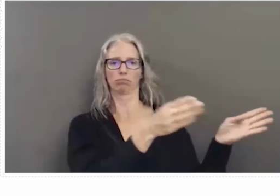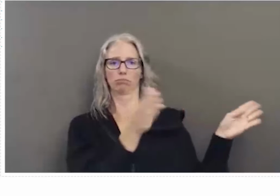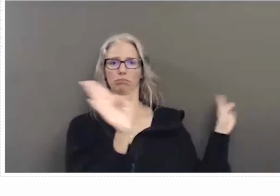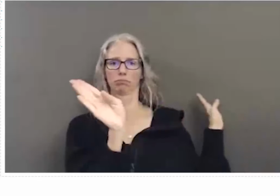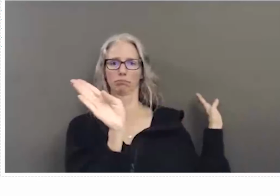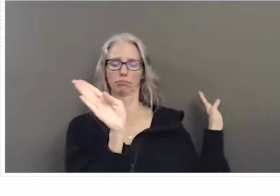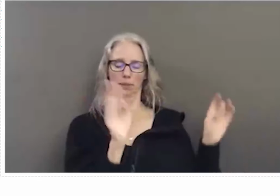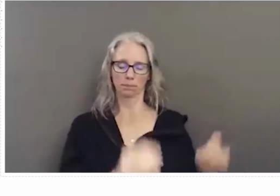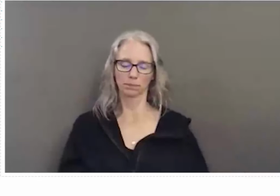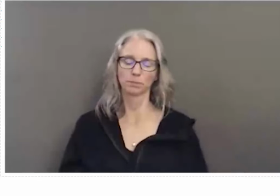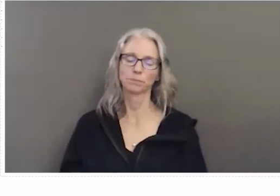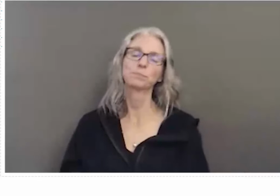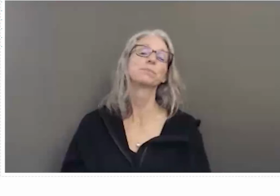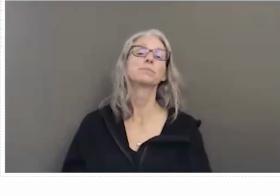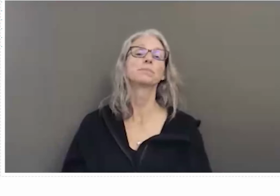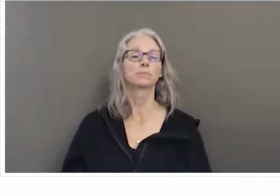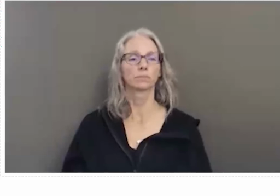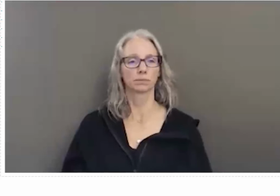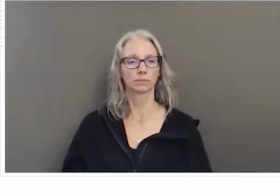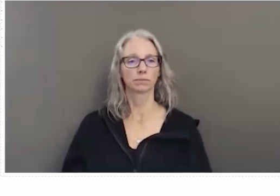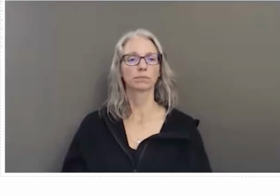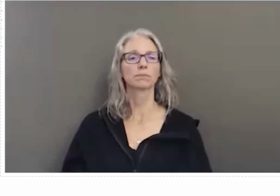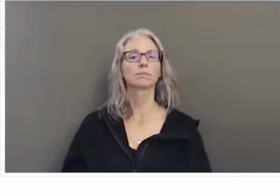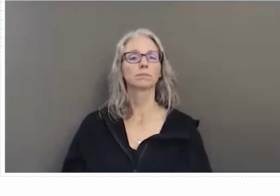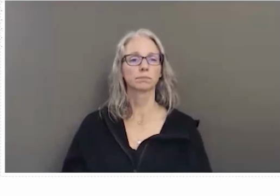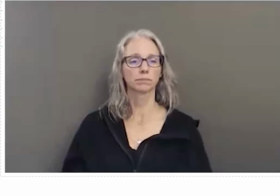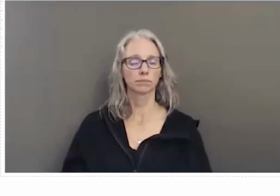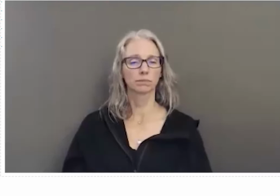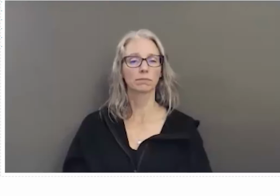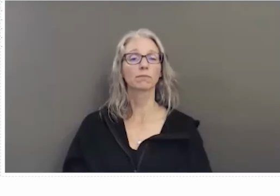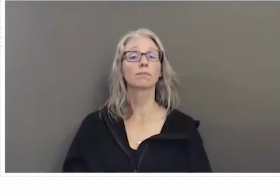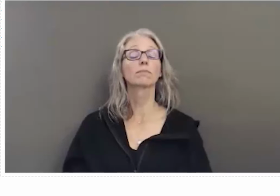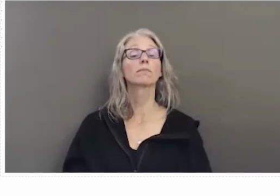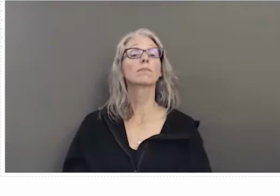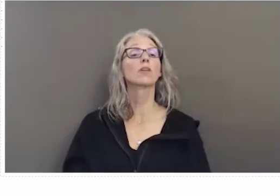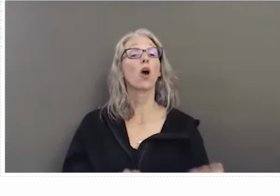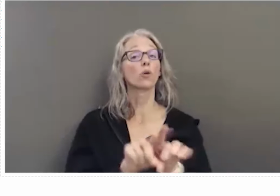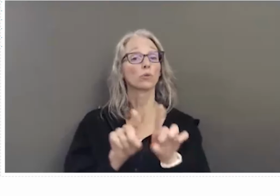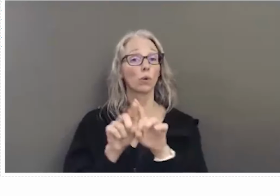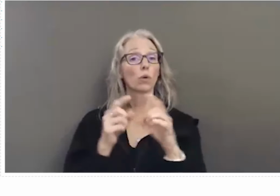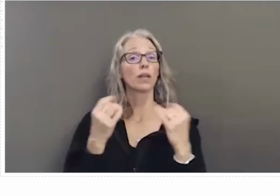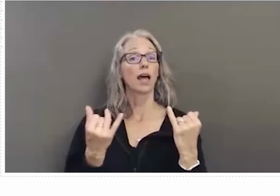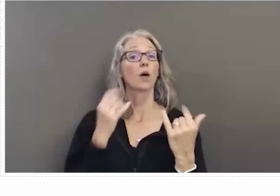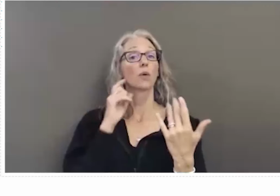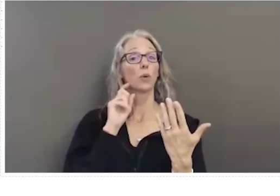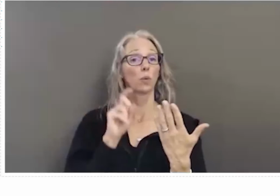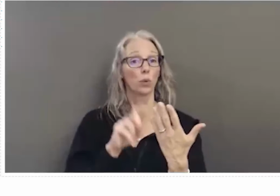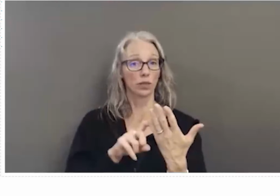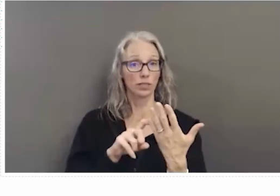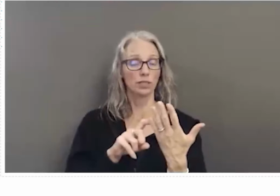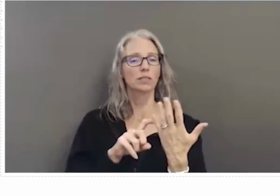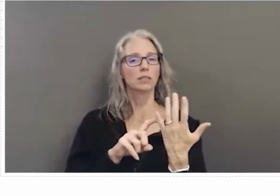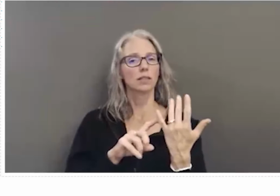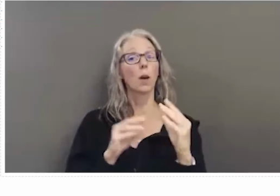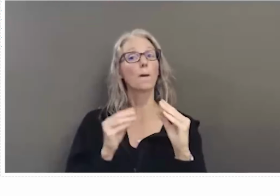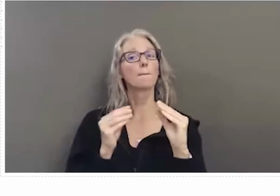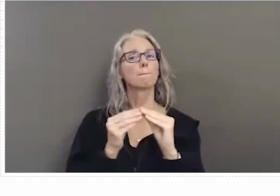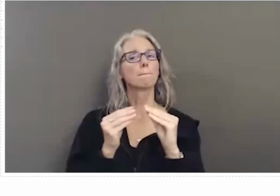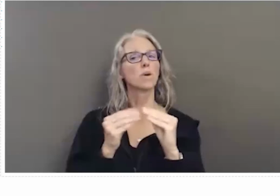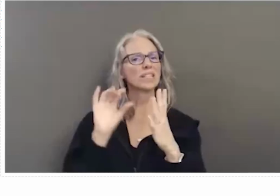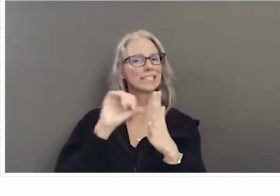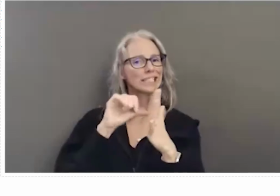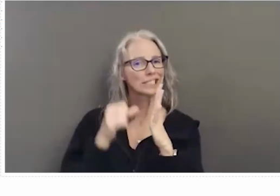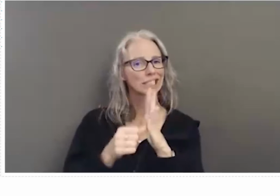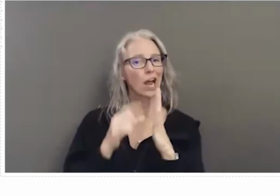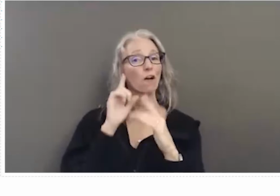observed for the past few years, for the fact that there was a strong rise in terms of focus towards corporate social responsibility, which is, I guess, a good thing for